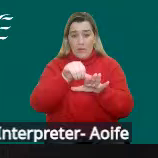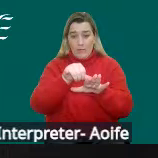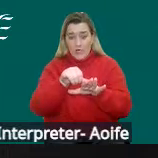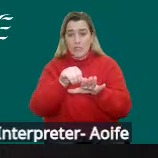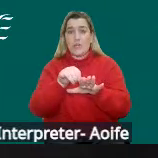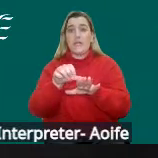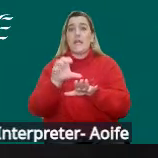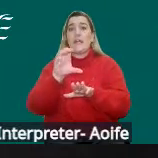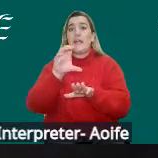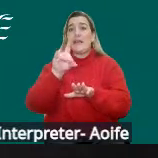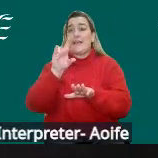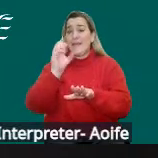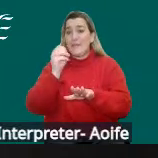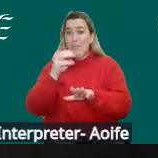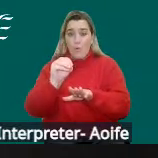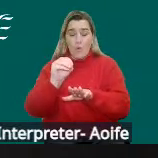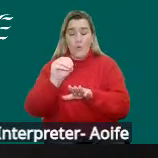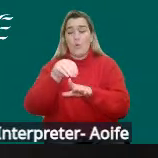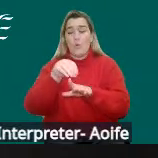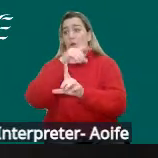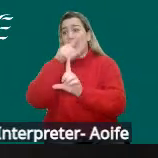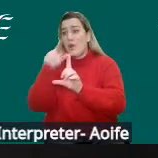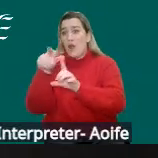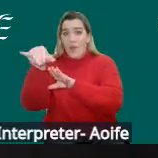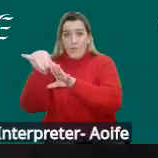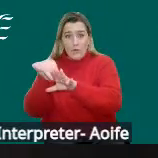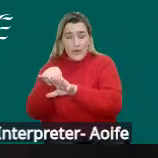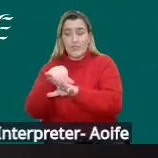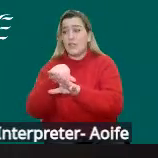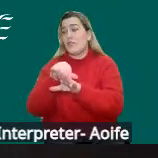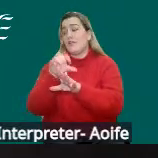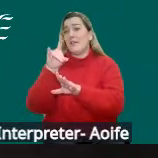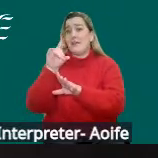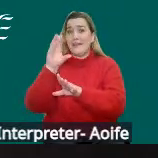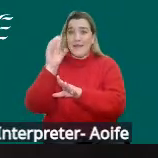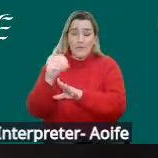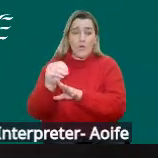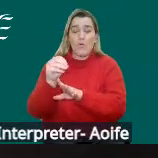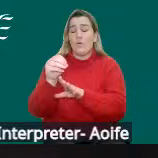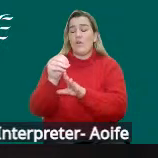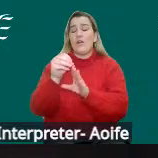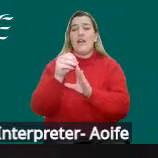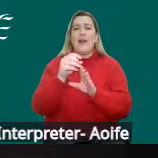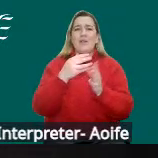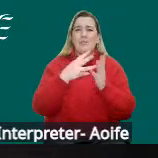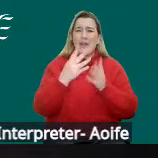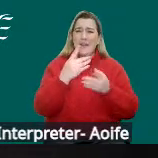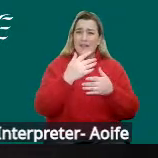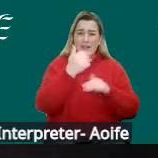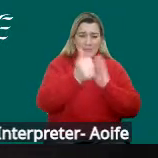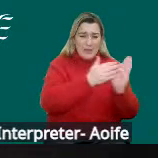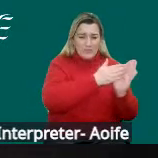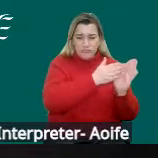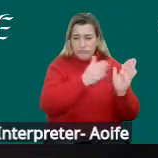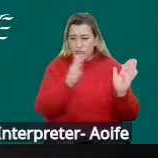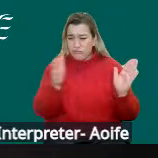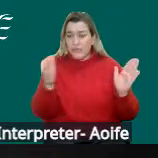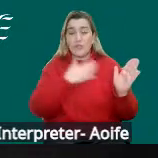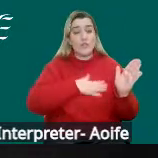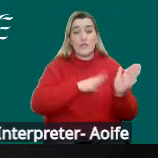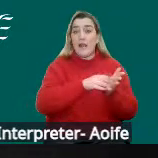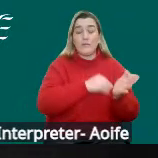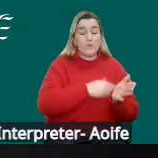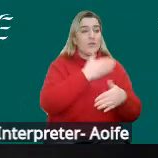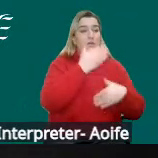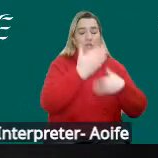operation. And at the time, you're just getting through all of those things, even though you would hear